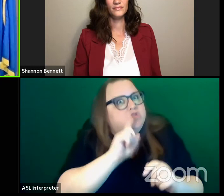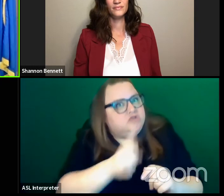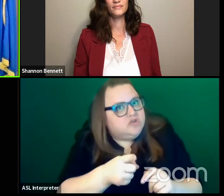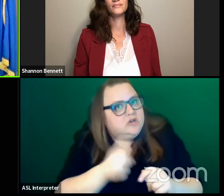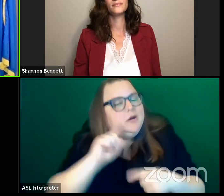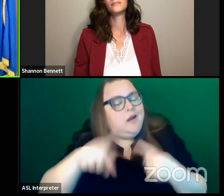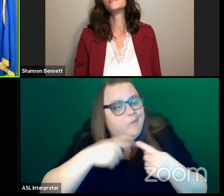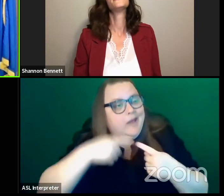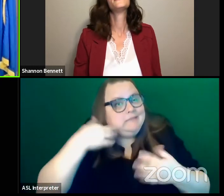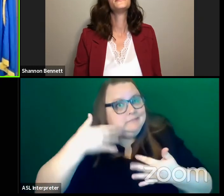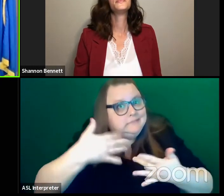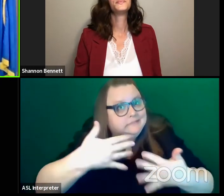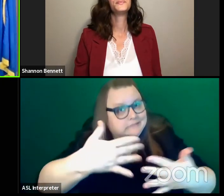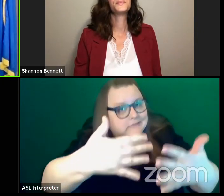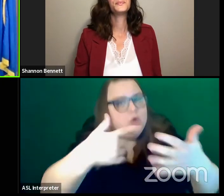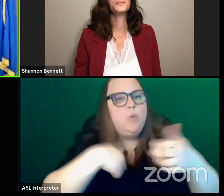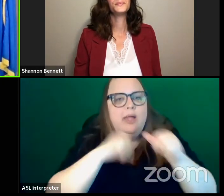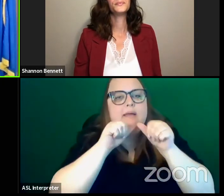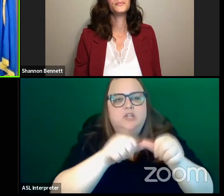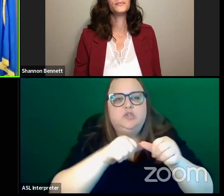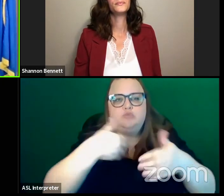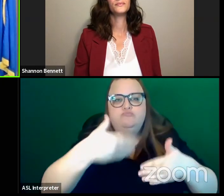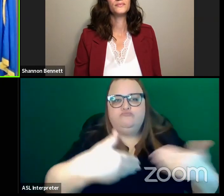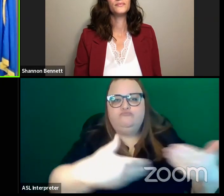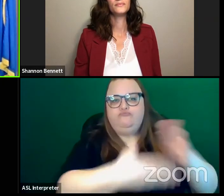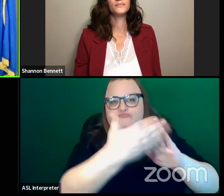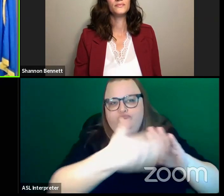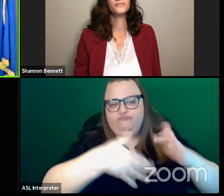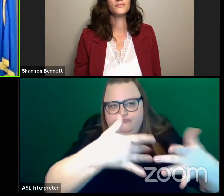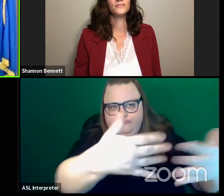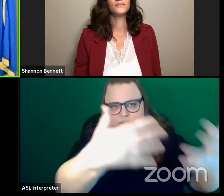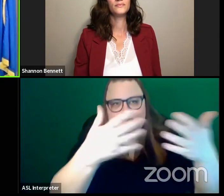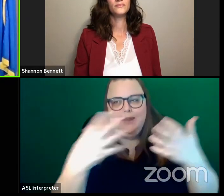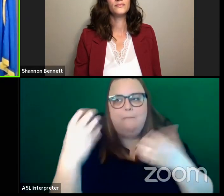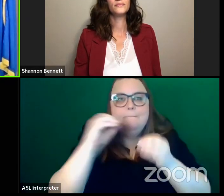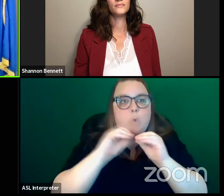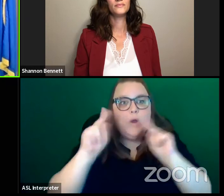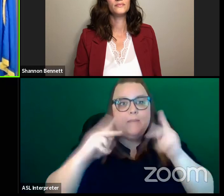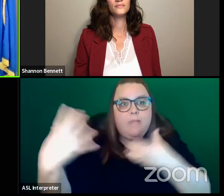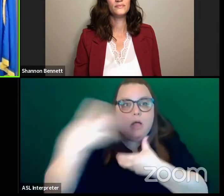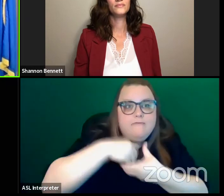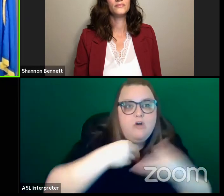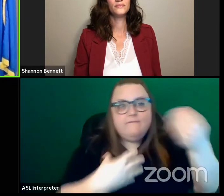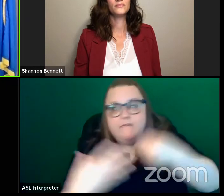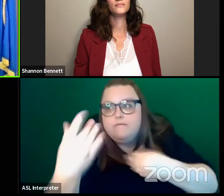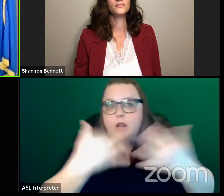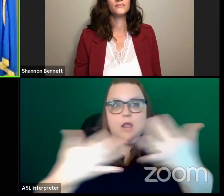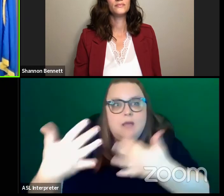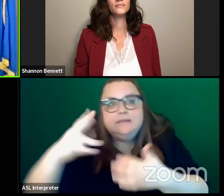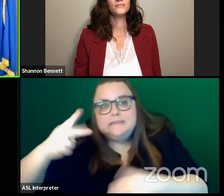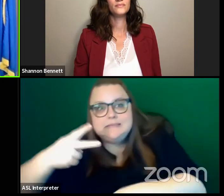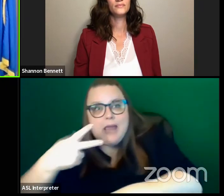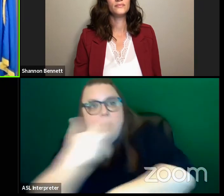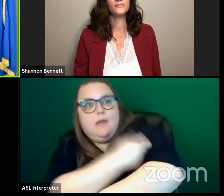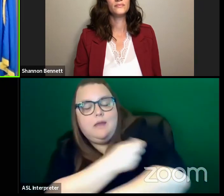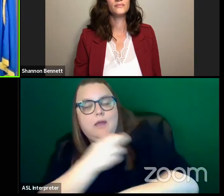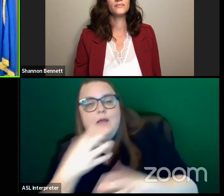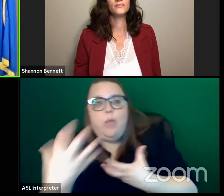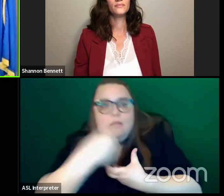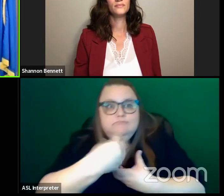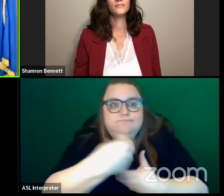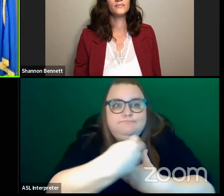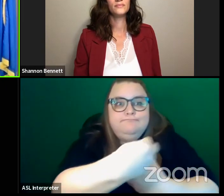moving, it'll continue to move and build momentum, and we'll get more and more people involved, and then they'll get the second dose, and more people are going to be included, and we'll get